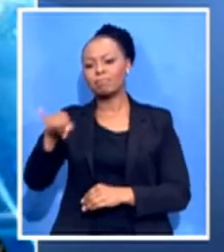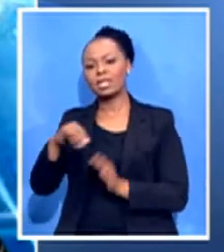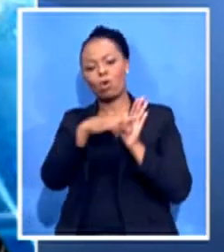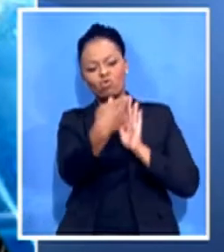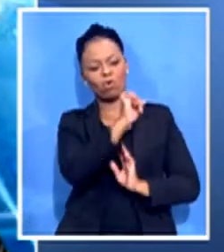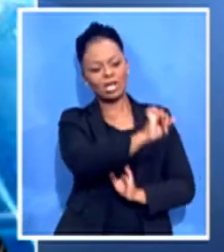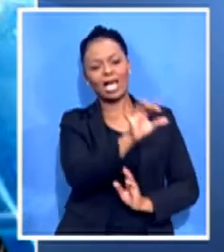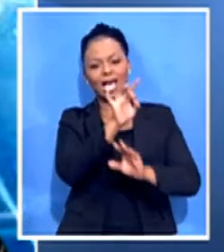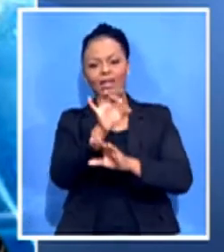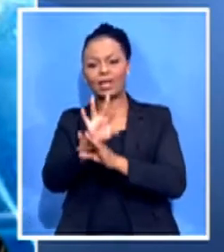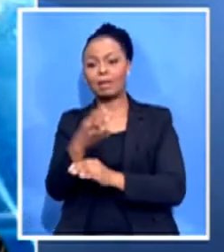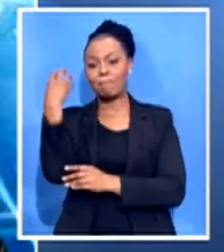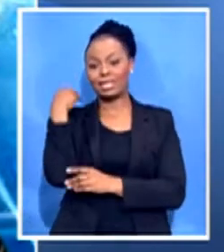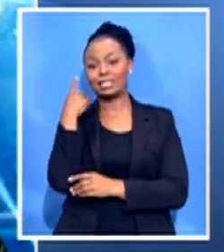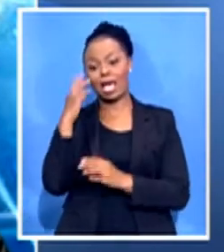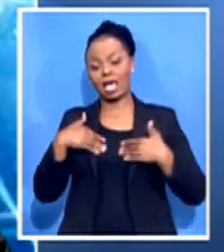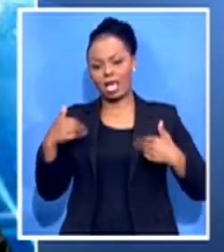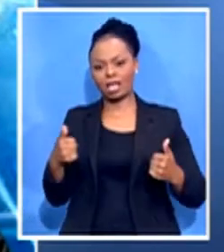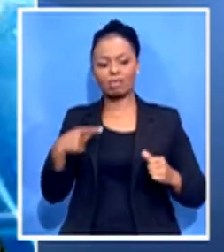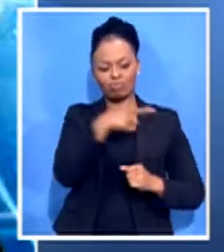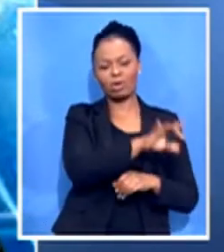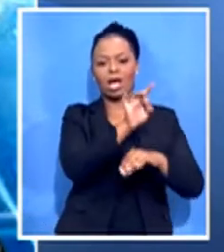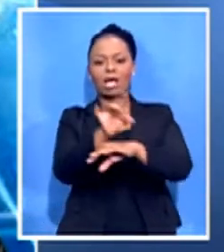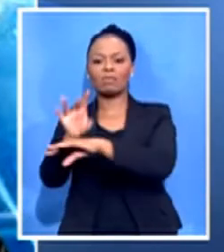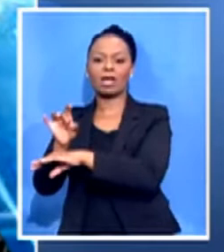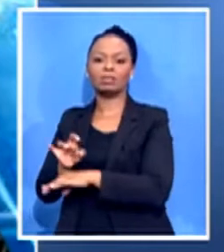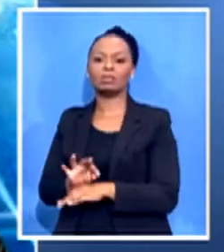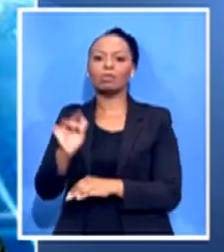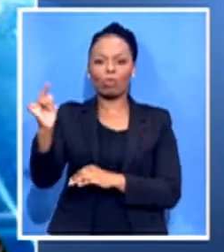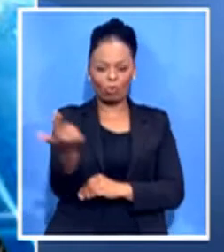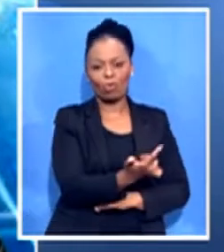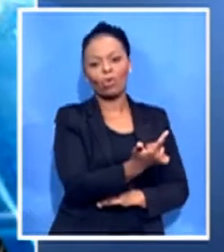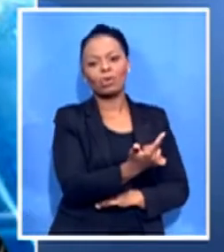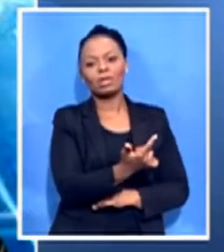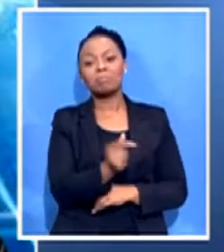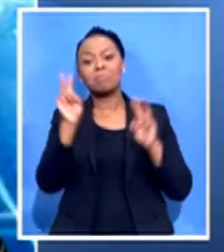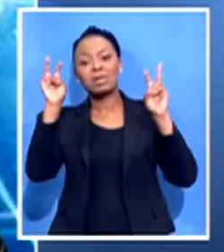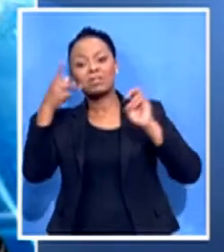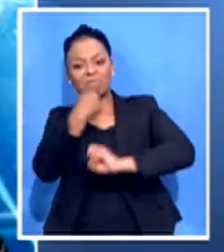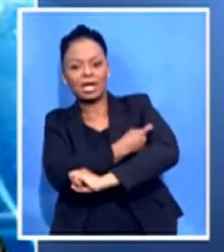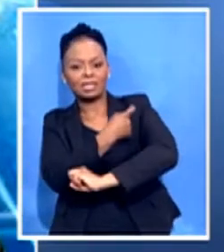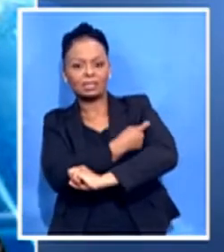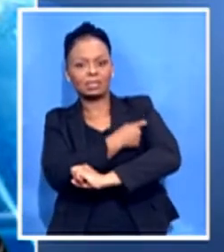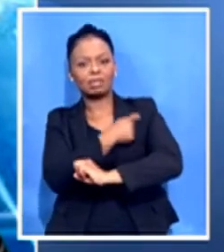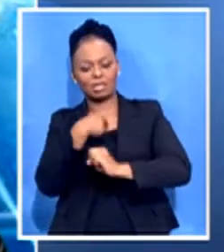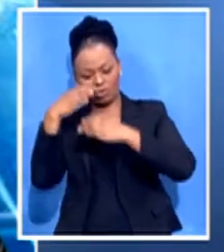in terms of the kind of vaccines that are most likely to be suitable for our